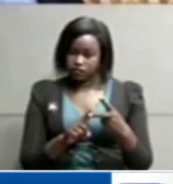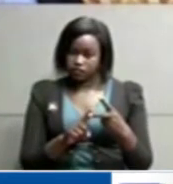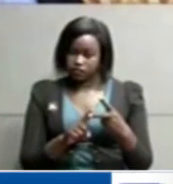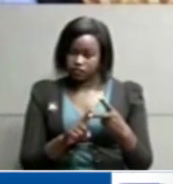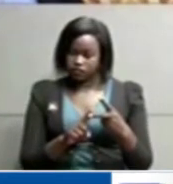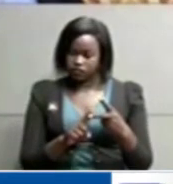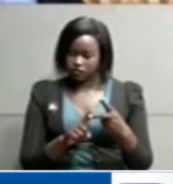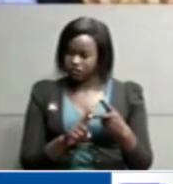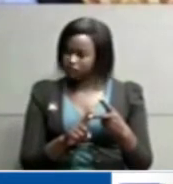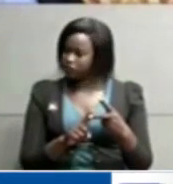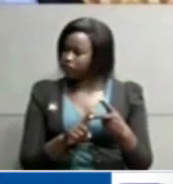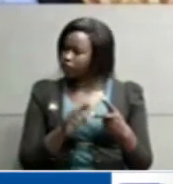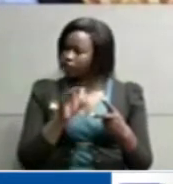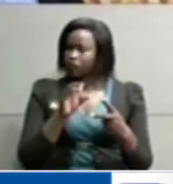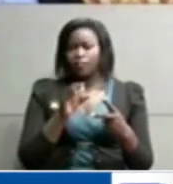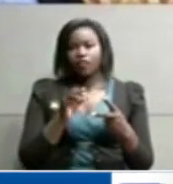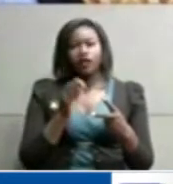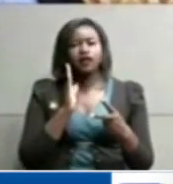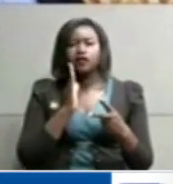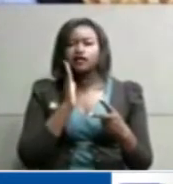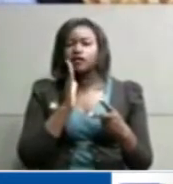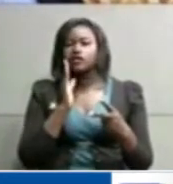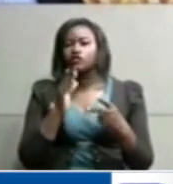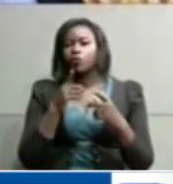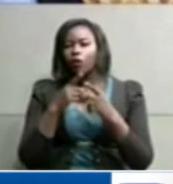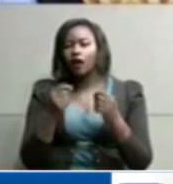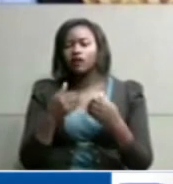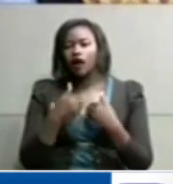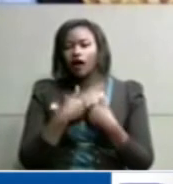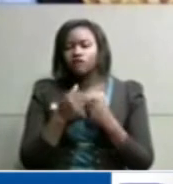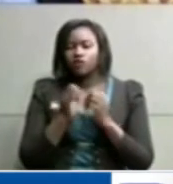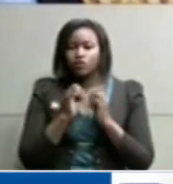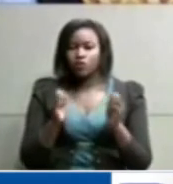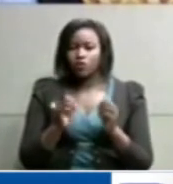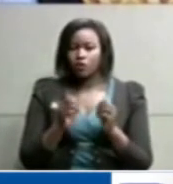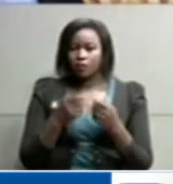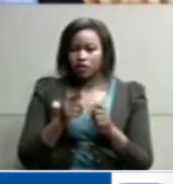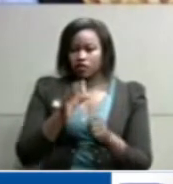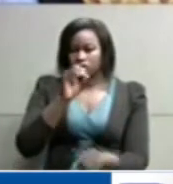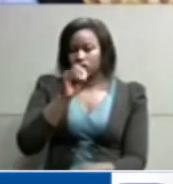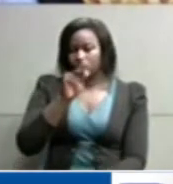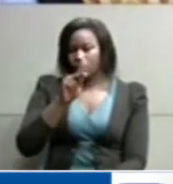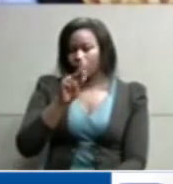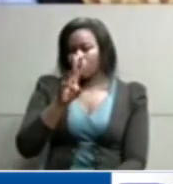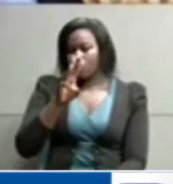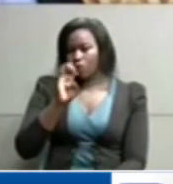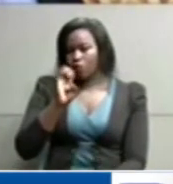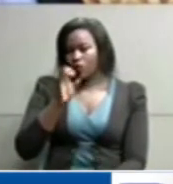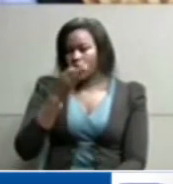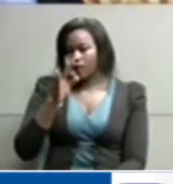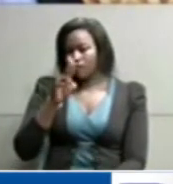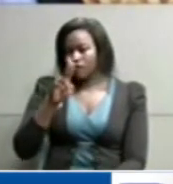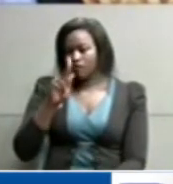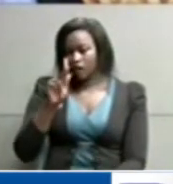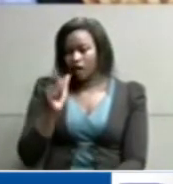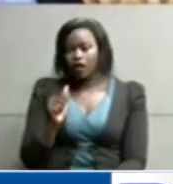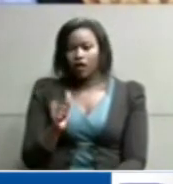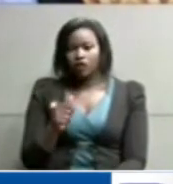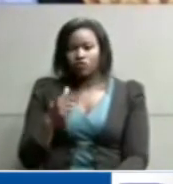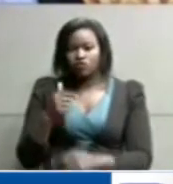okwefuka. The English don't have a word for that, okwefuka. They call it blowing your